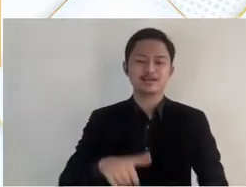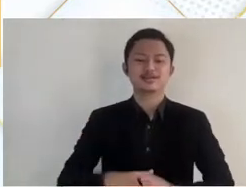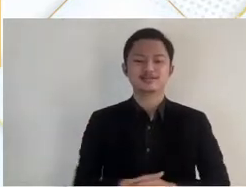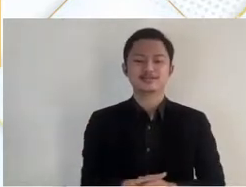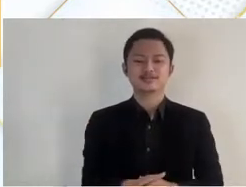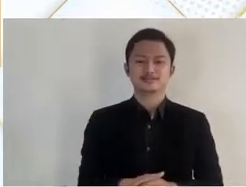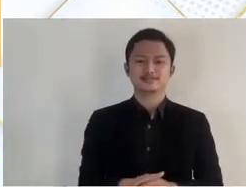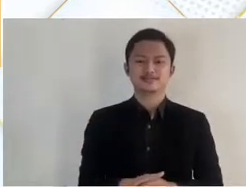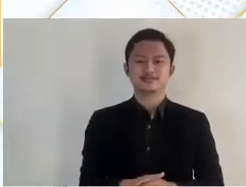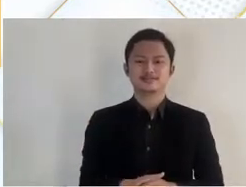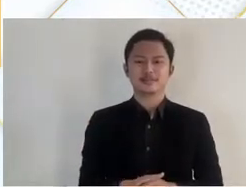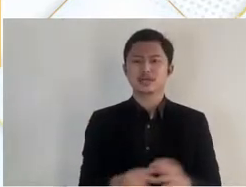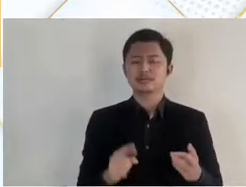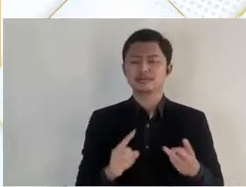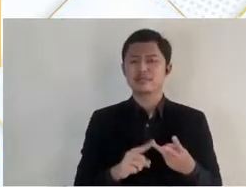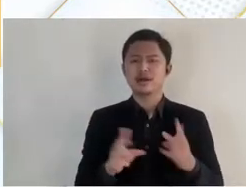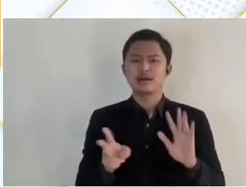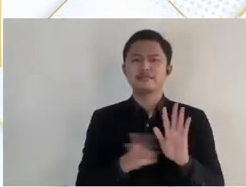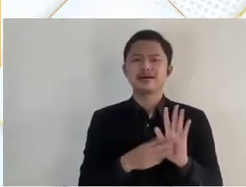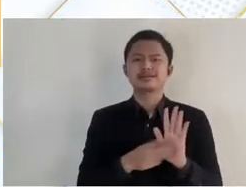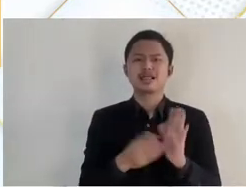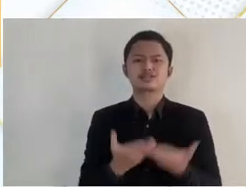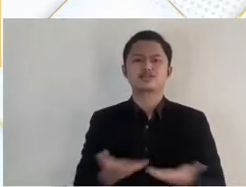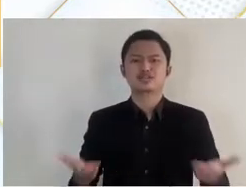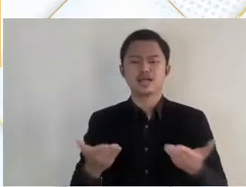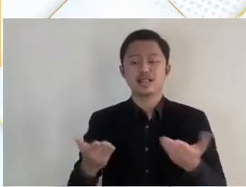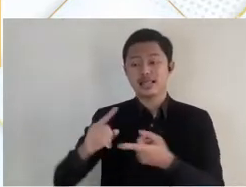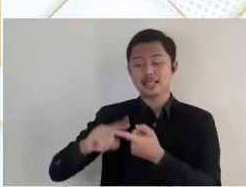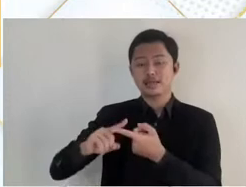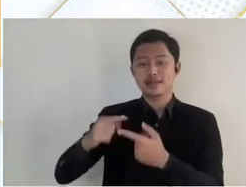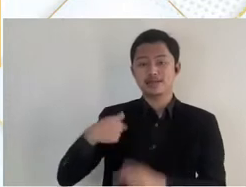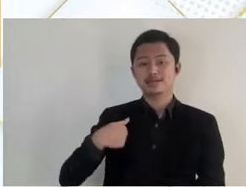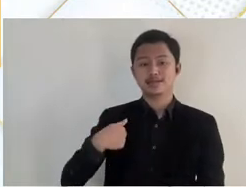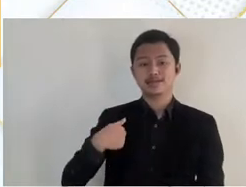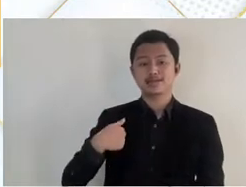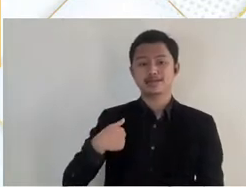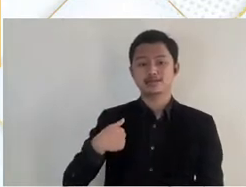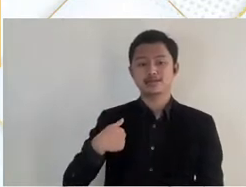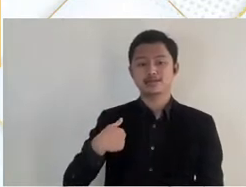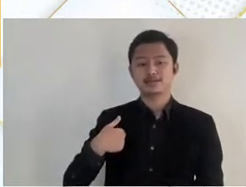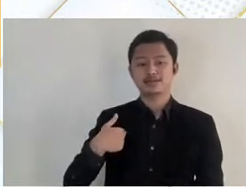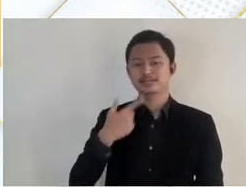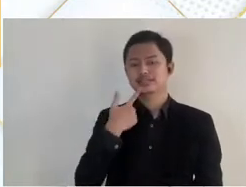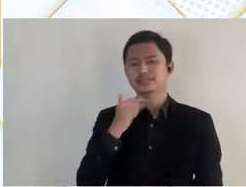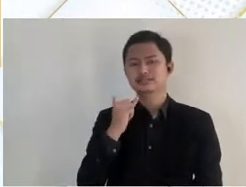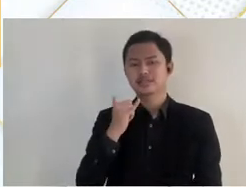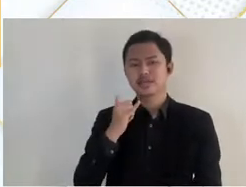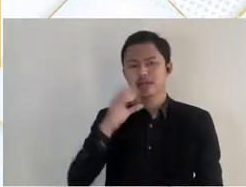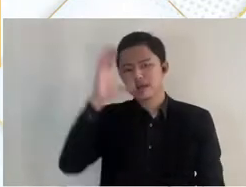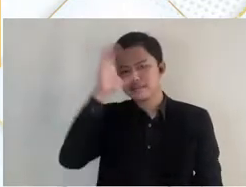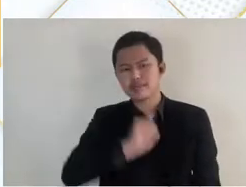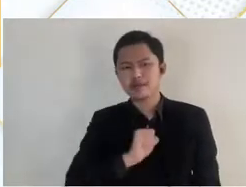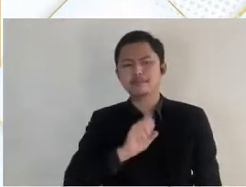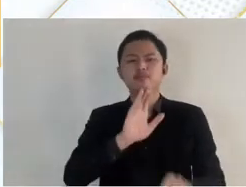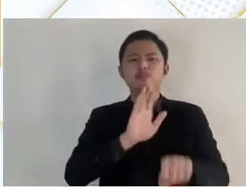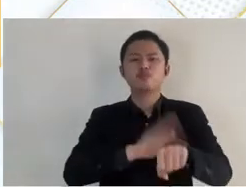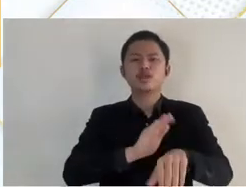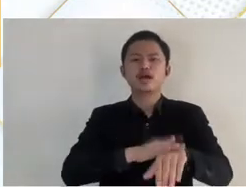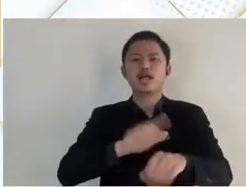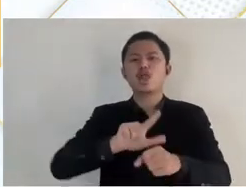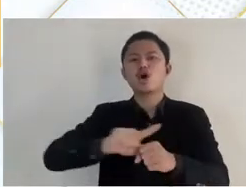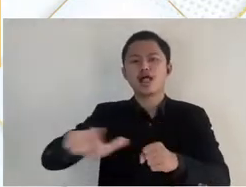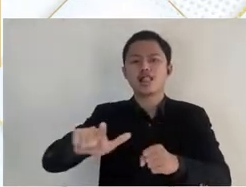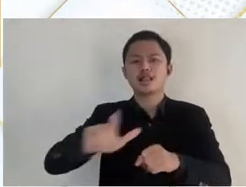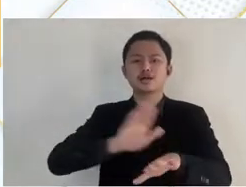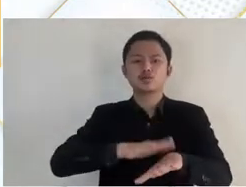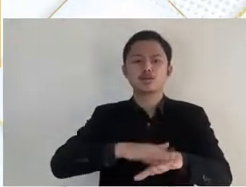social challenges. Like my colleague has alluded to earlier, understanding of the local culture, the